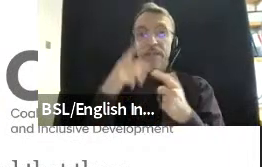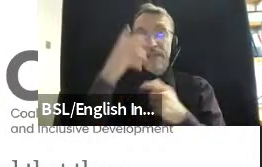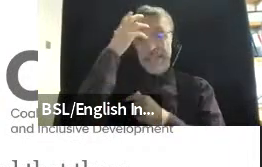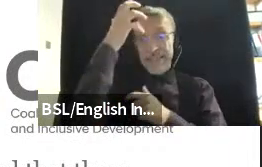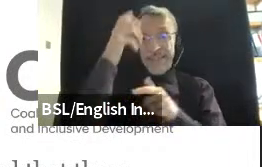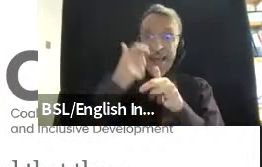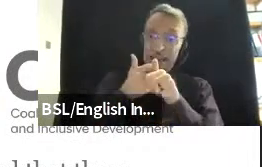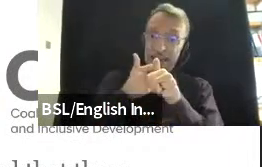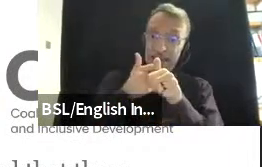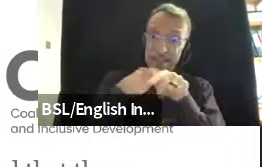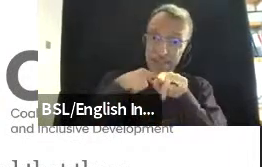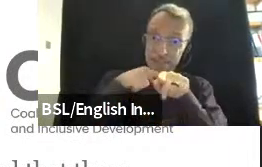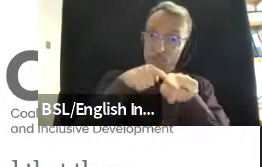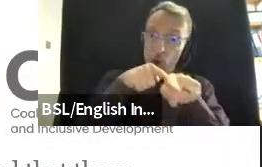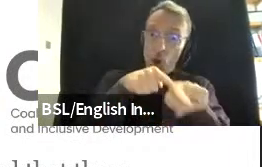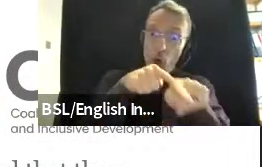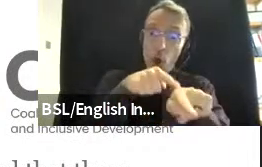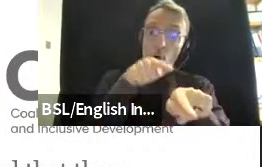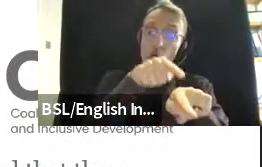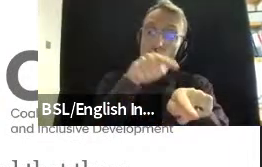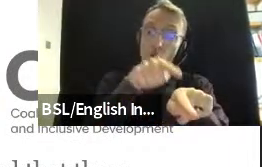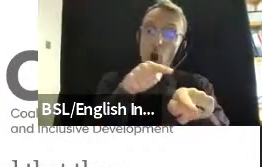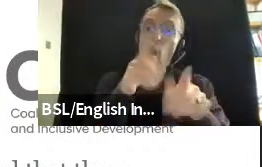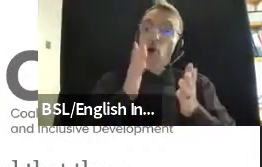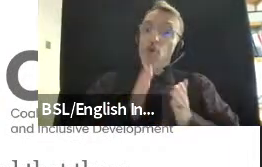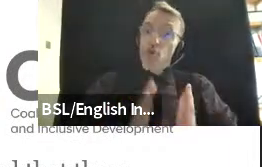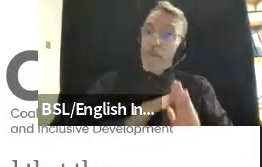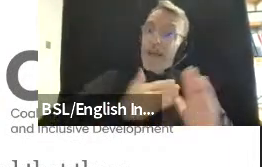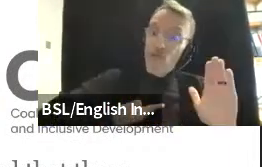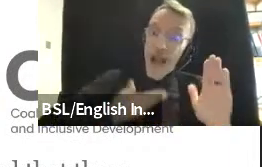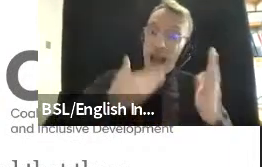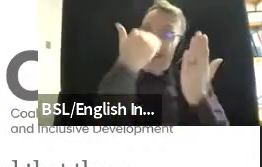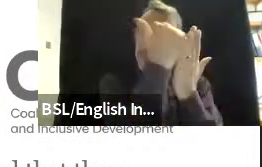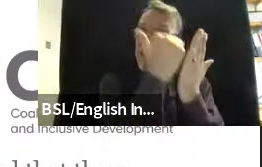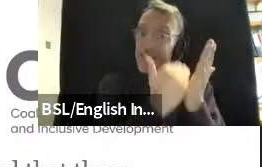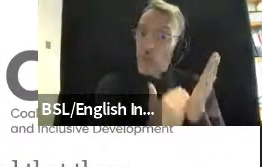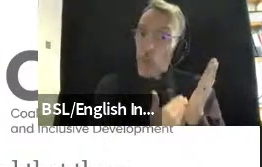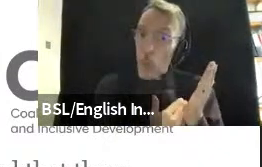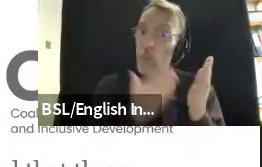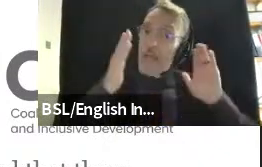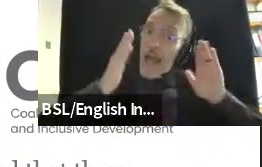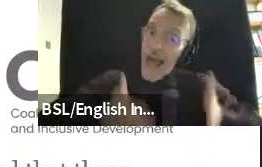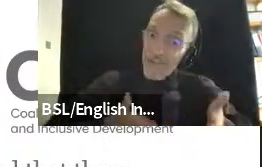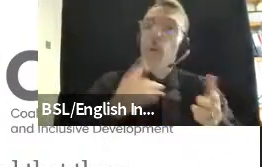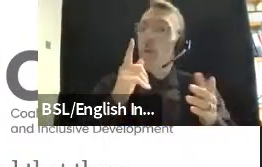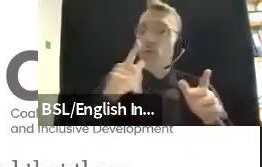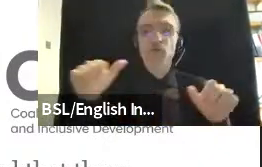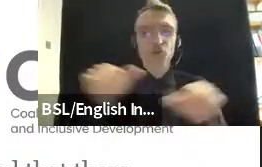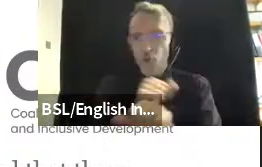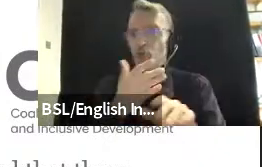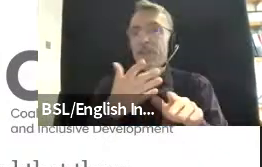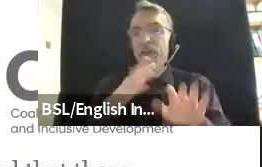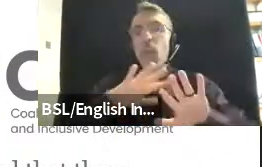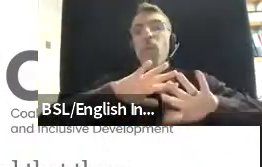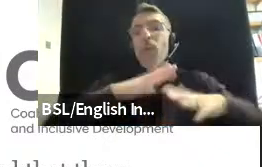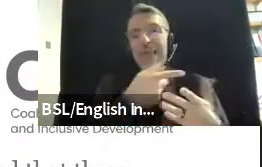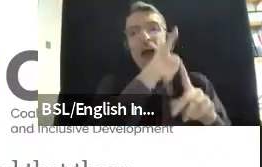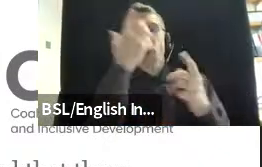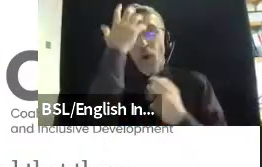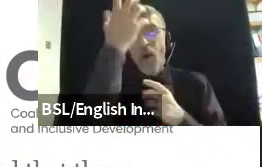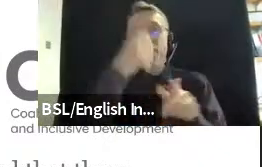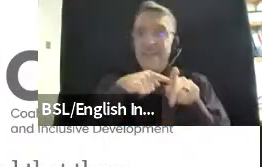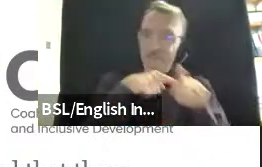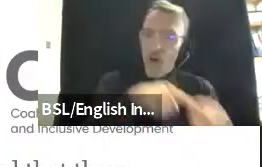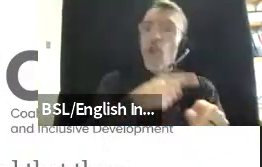these human rights frameworks to fulfill these principles within their own practice.